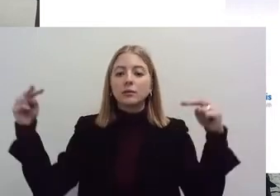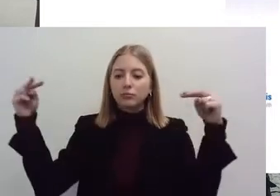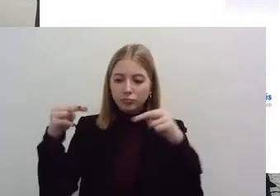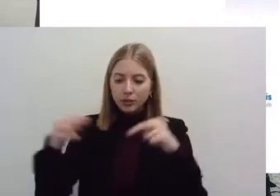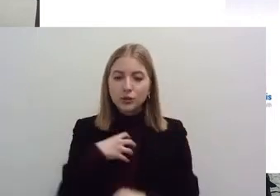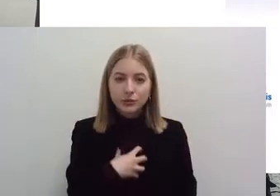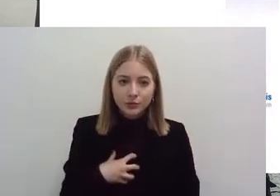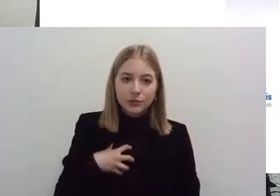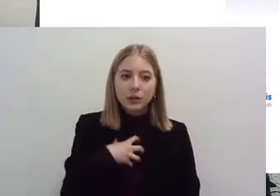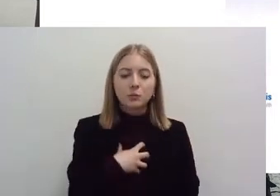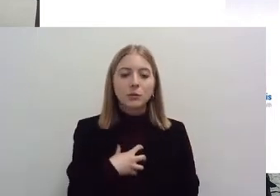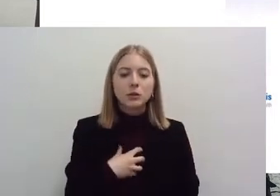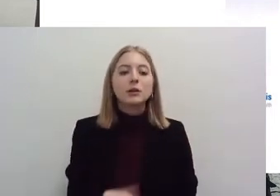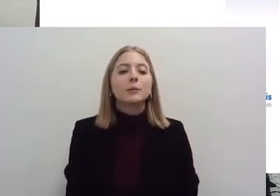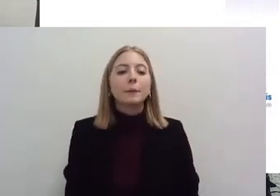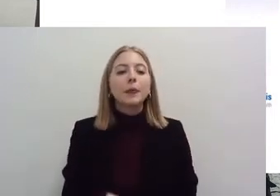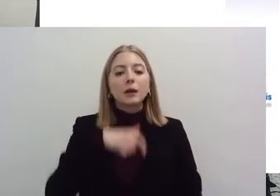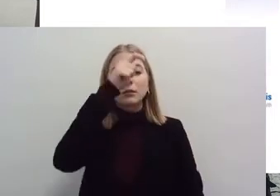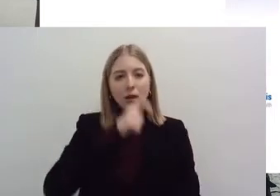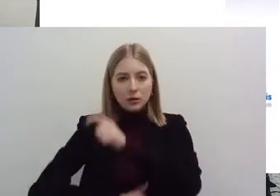system later on.